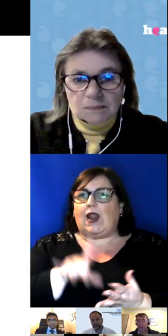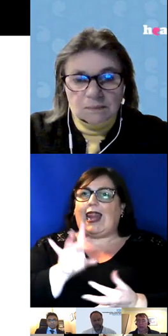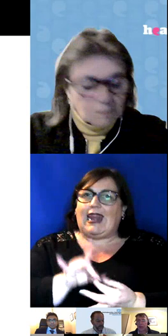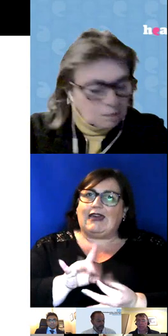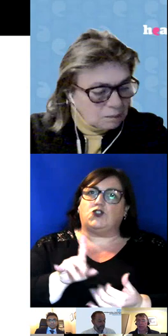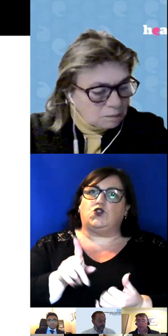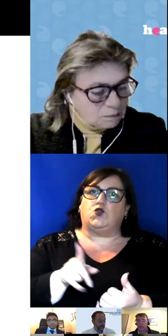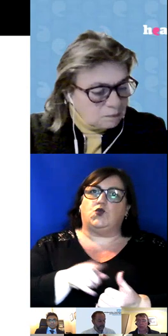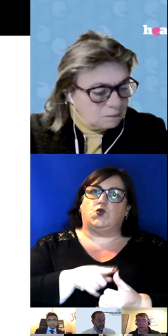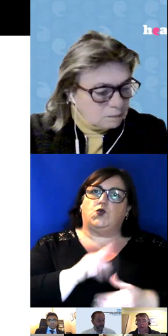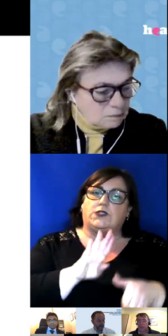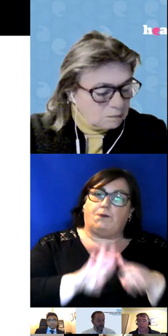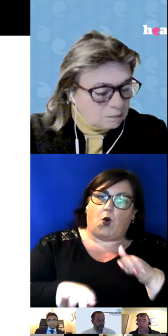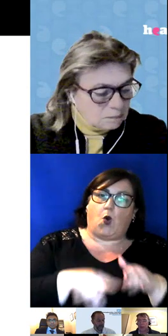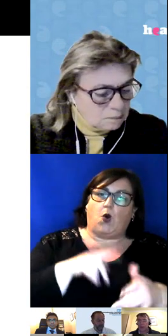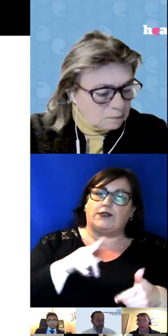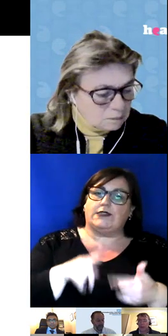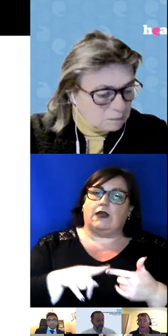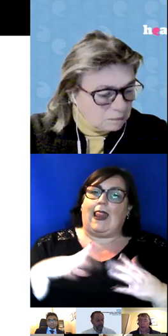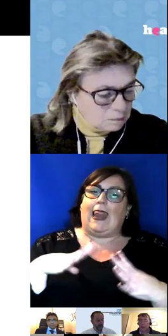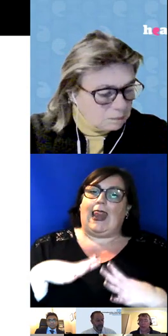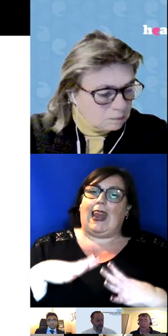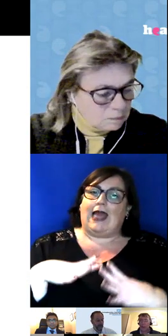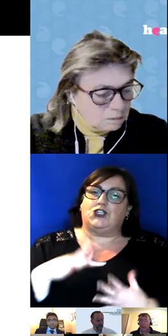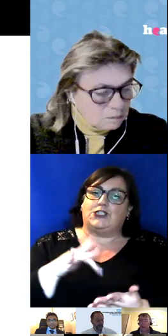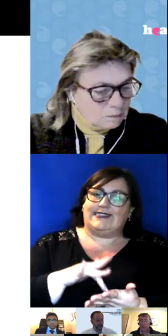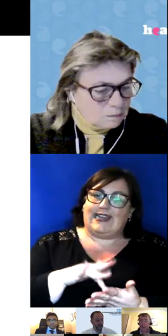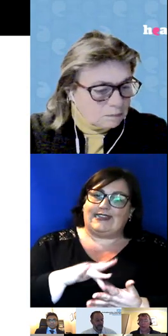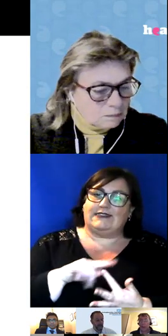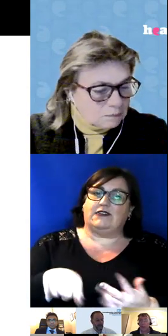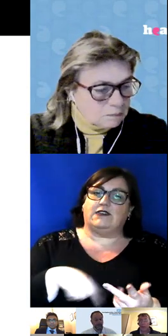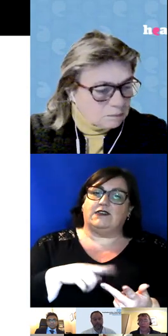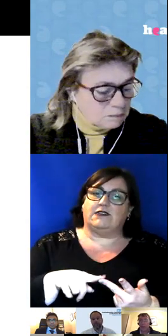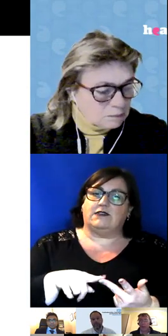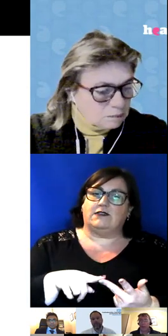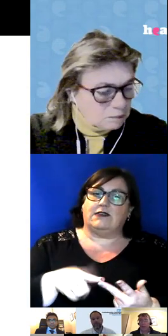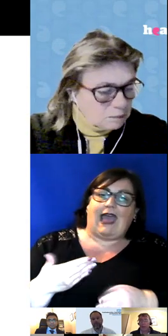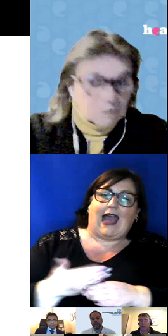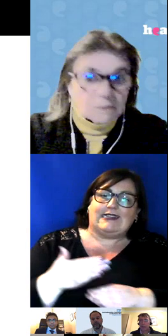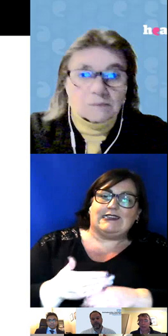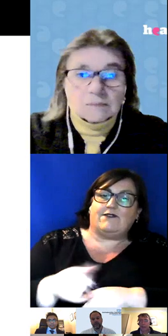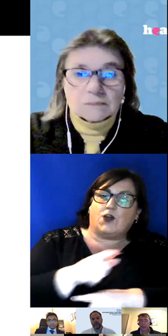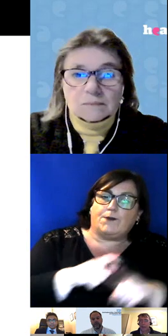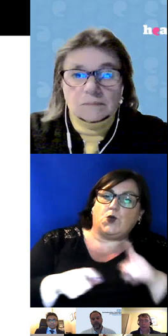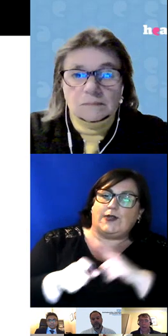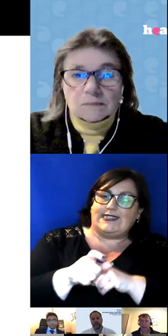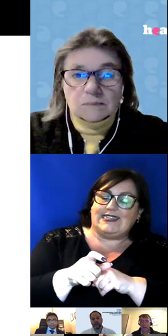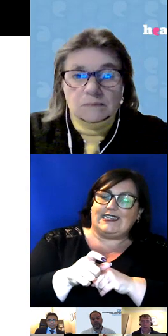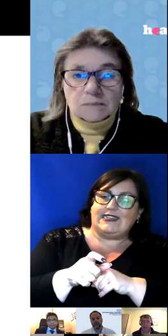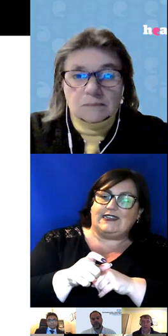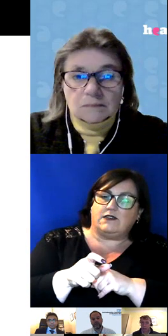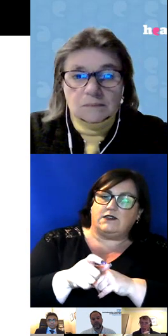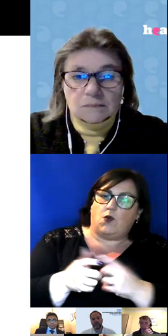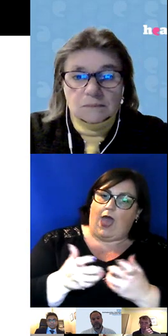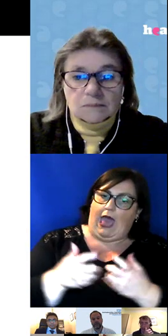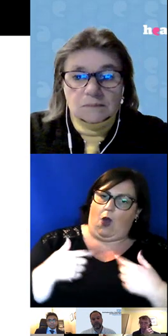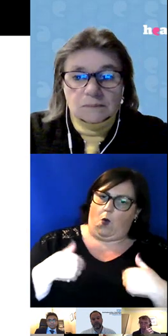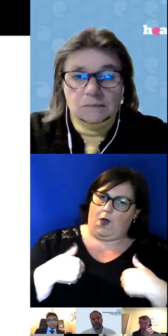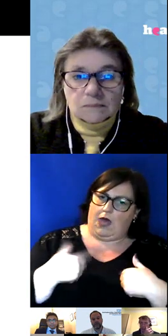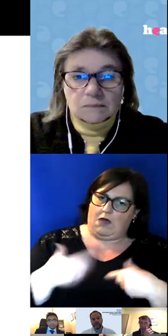and active communities. So the way in which we feed that in is